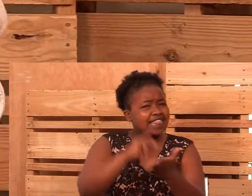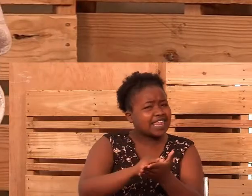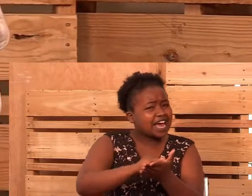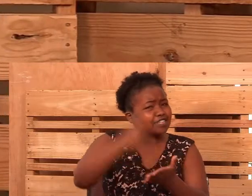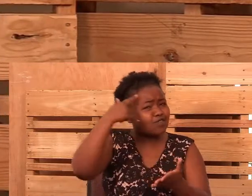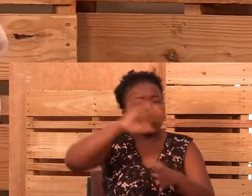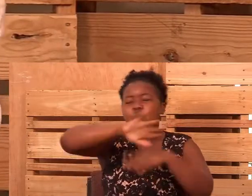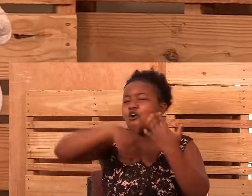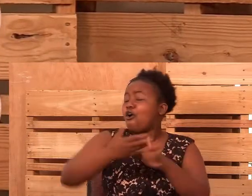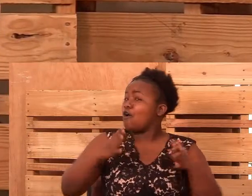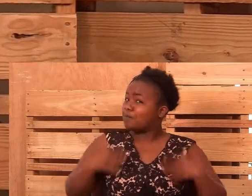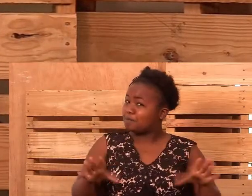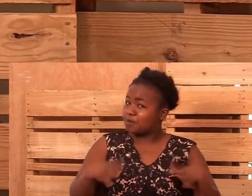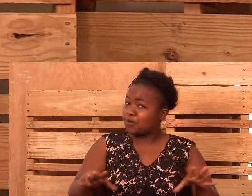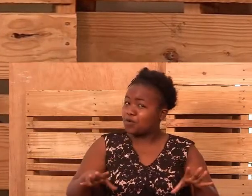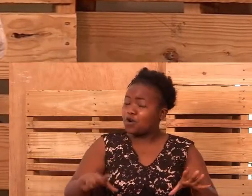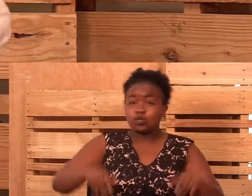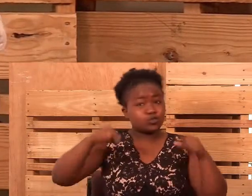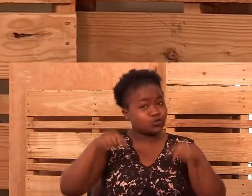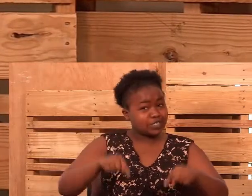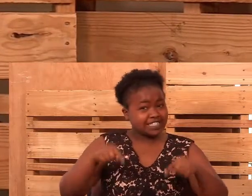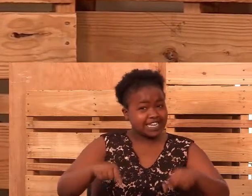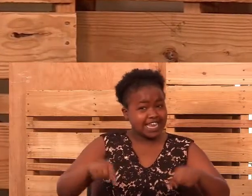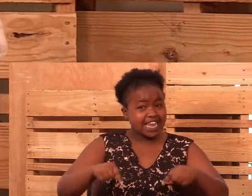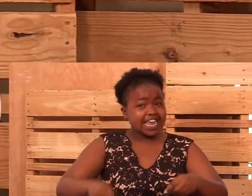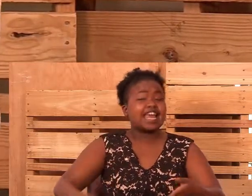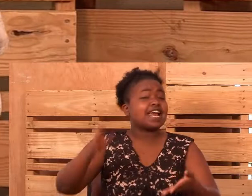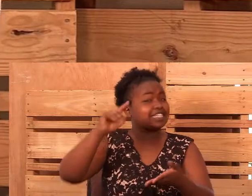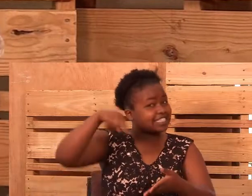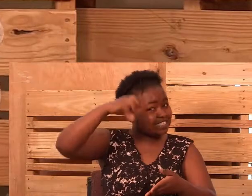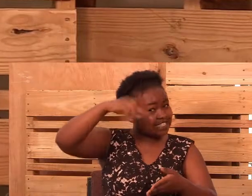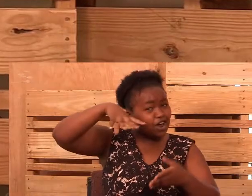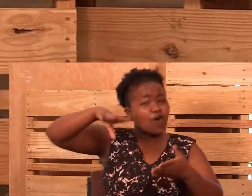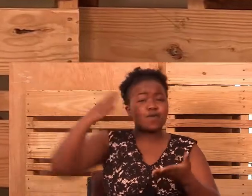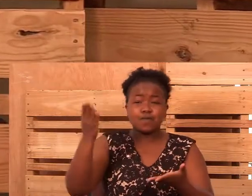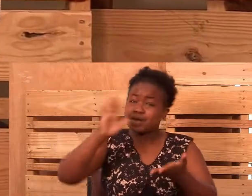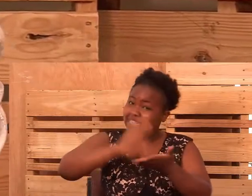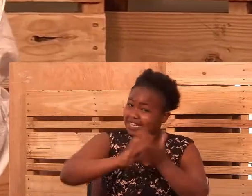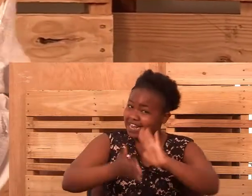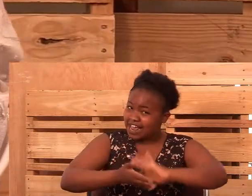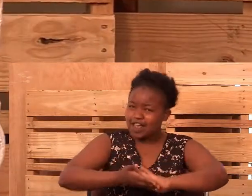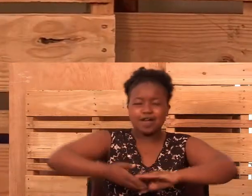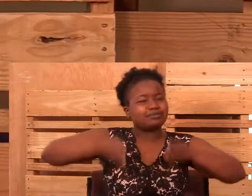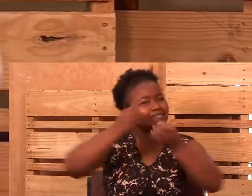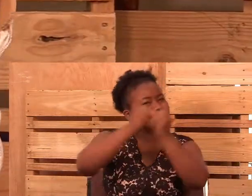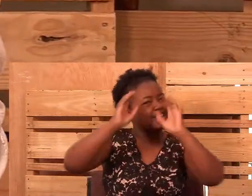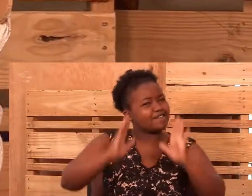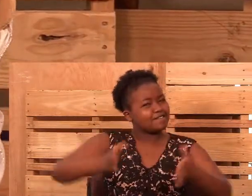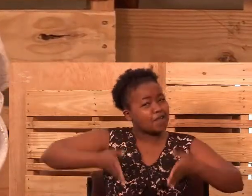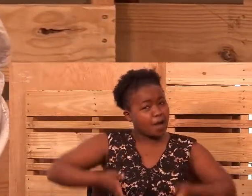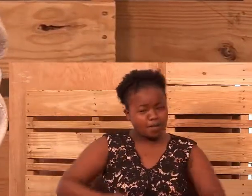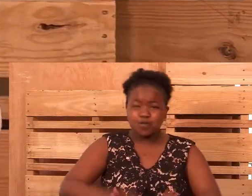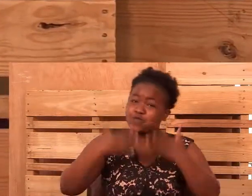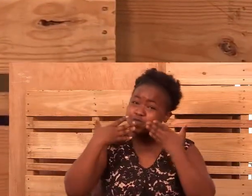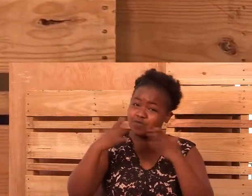be for all the people. Today, in the town of Bethlehem, a Savior has